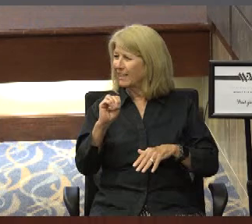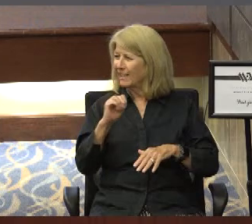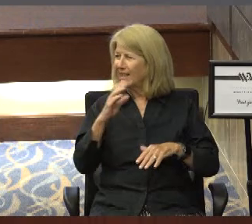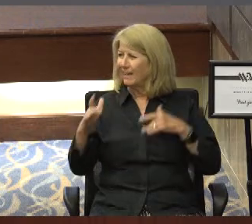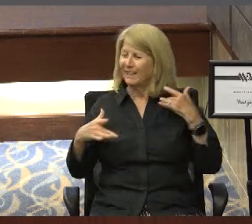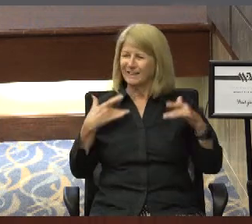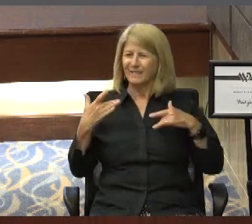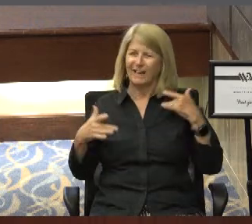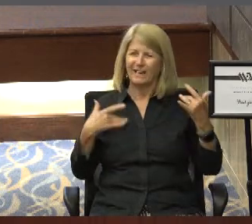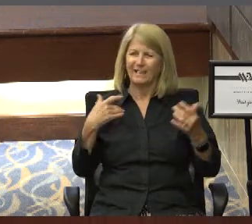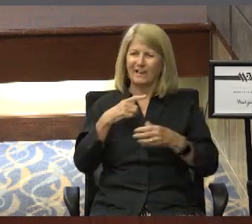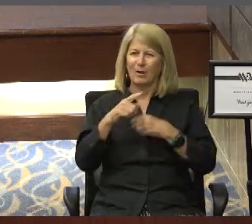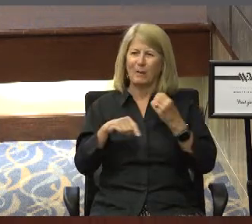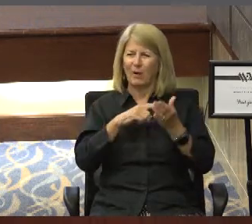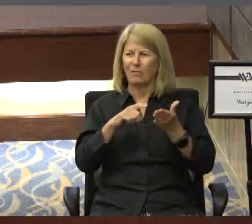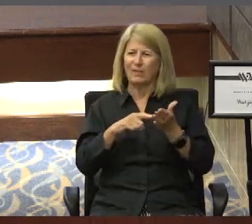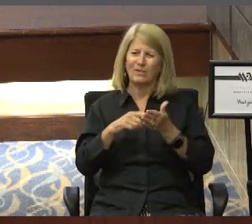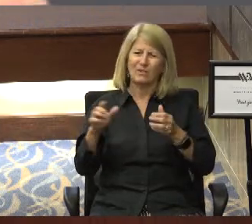about this whole